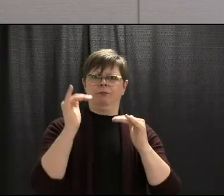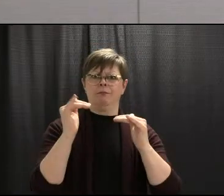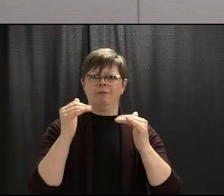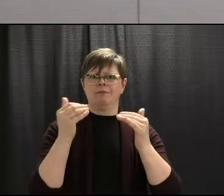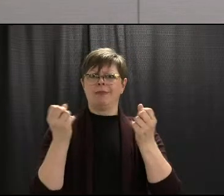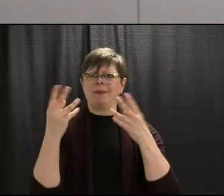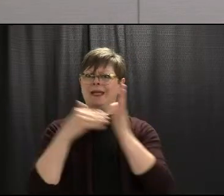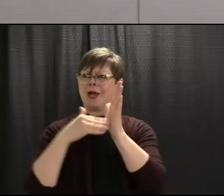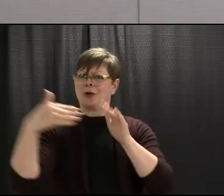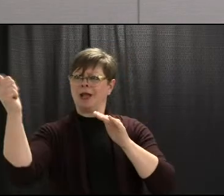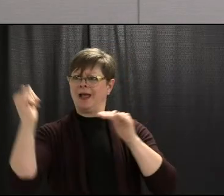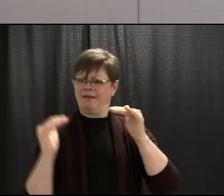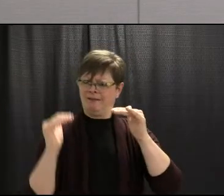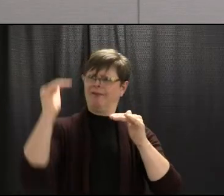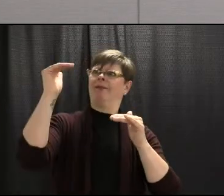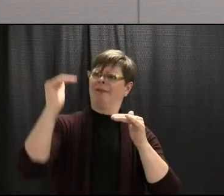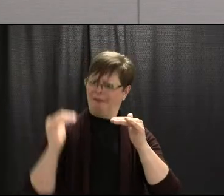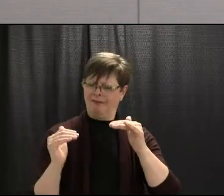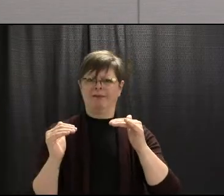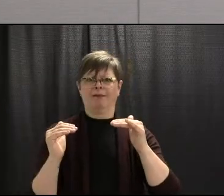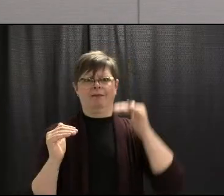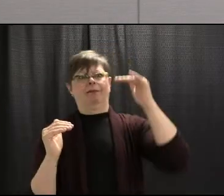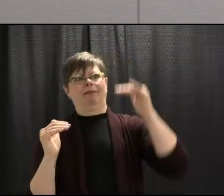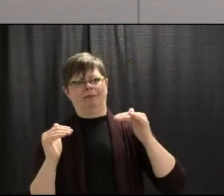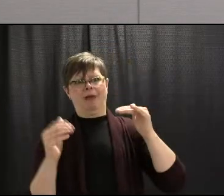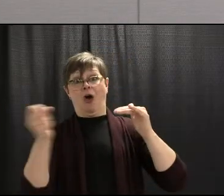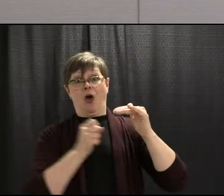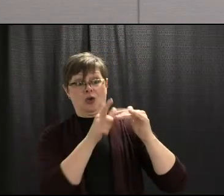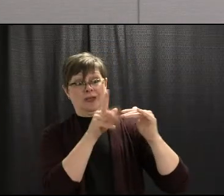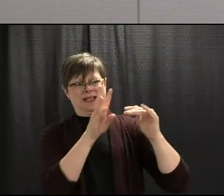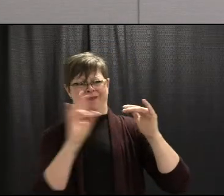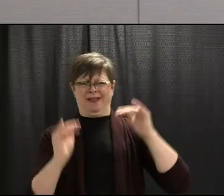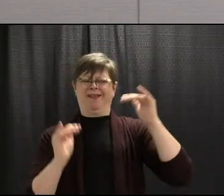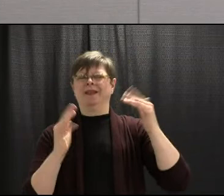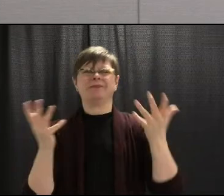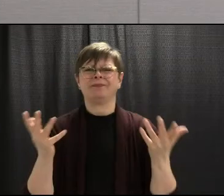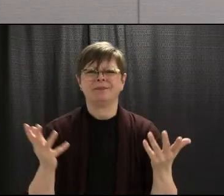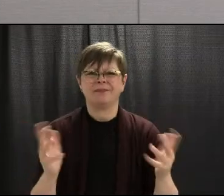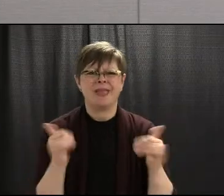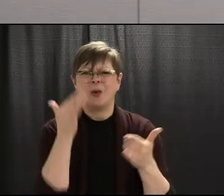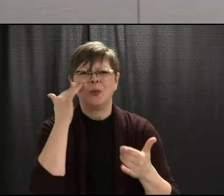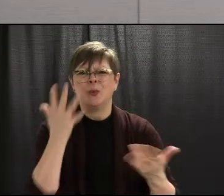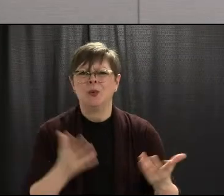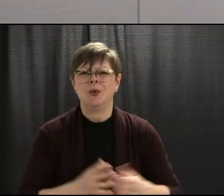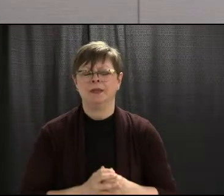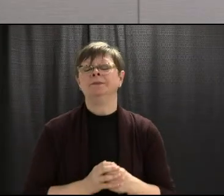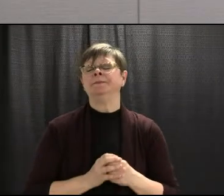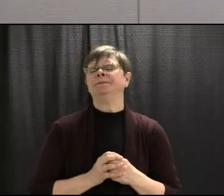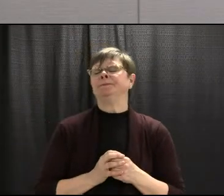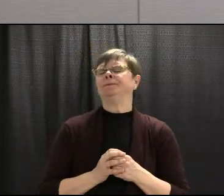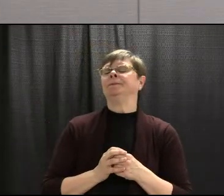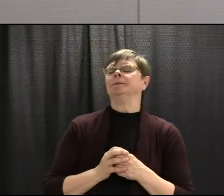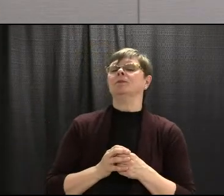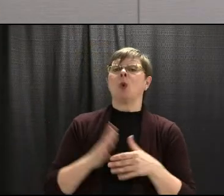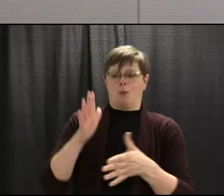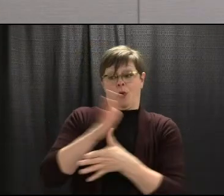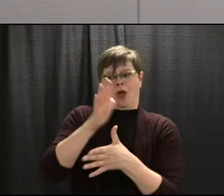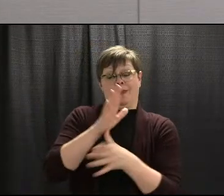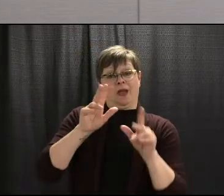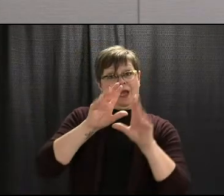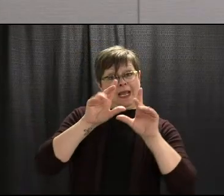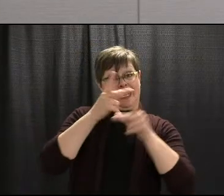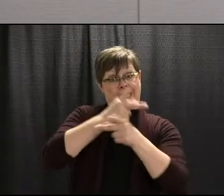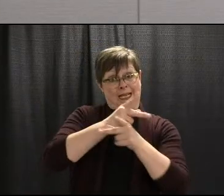that time period? Well, the key indicator is to know how many people are assigned to, in this case, primary care teams and access to primary